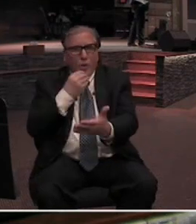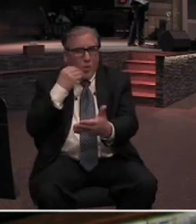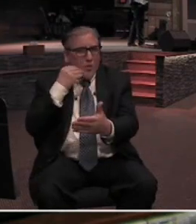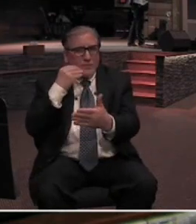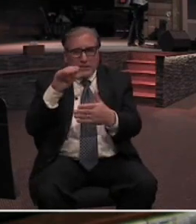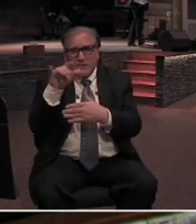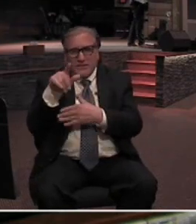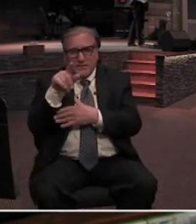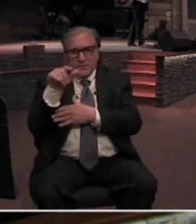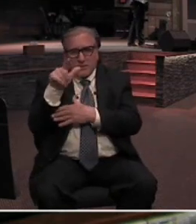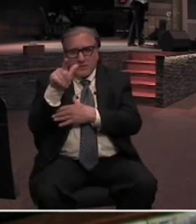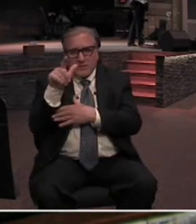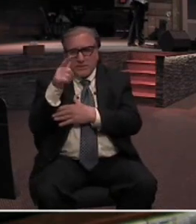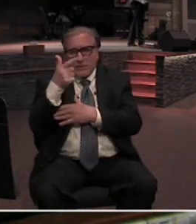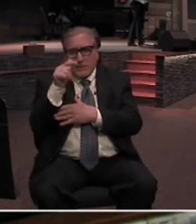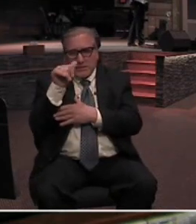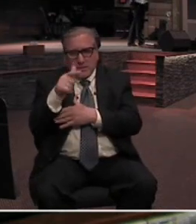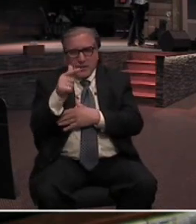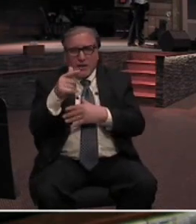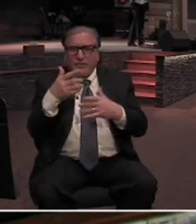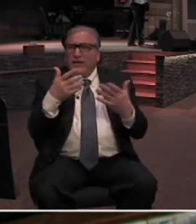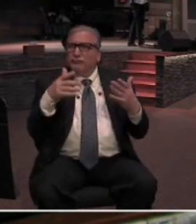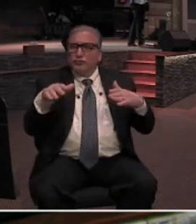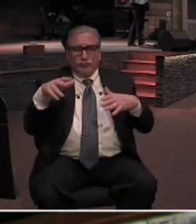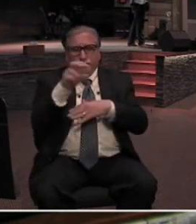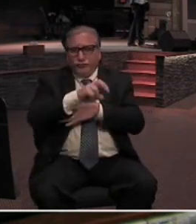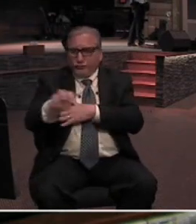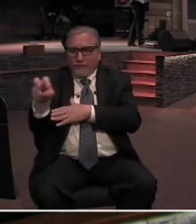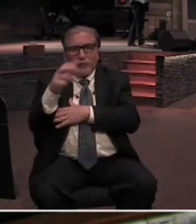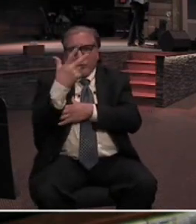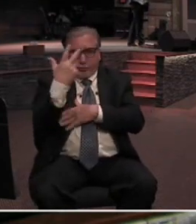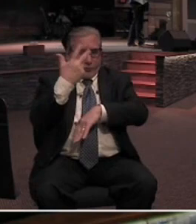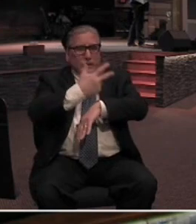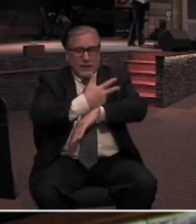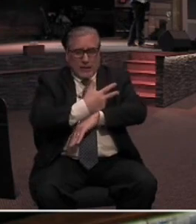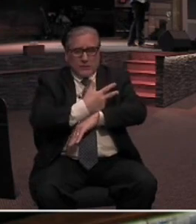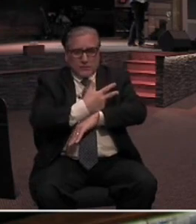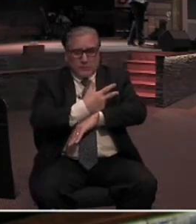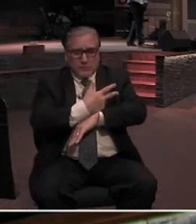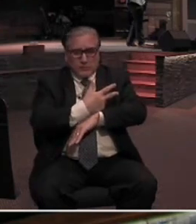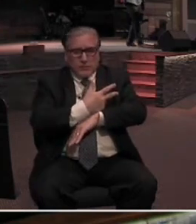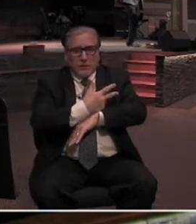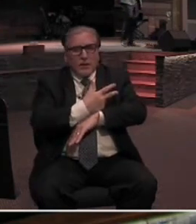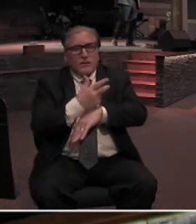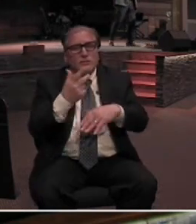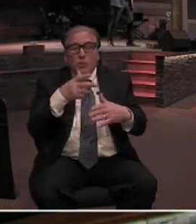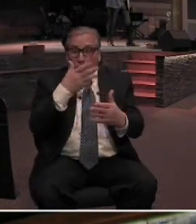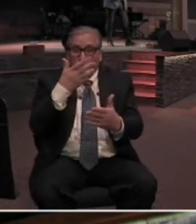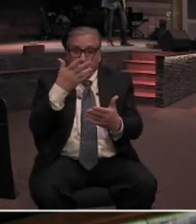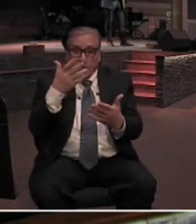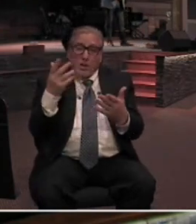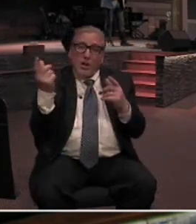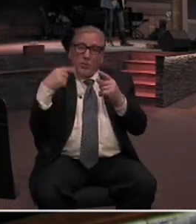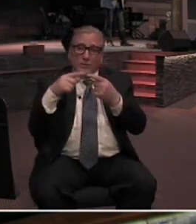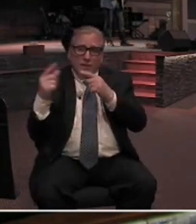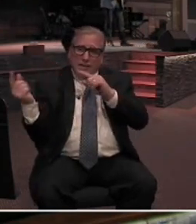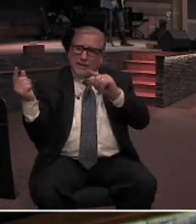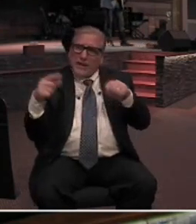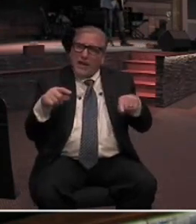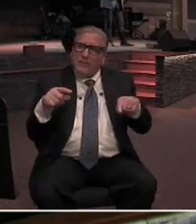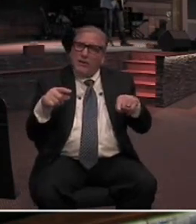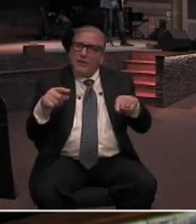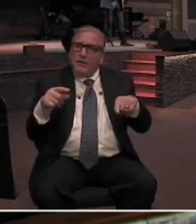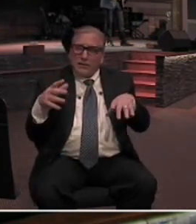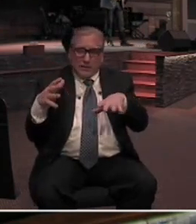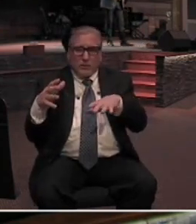But the Bible says they traveled for like 3 days. So if they traveled from where King Achish sent them home. So if they came to King Achish, it took them